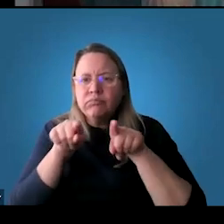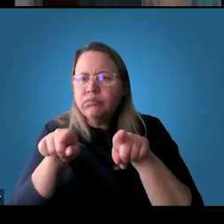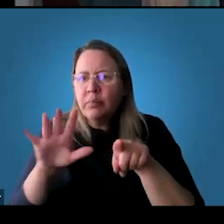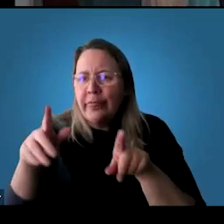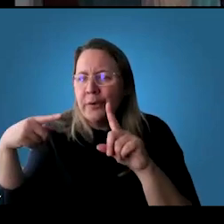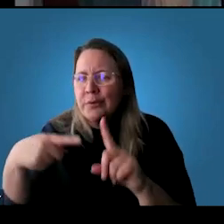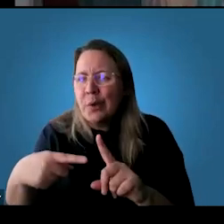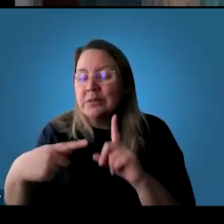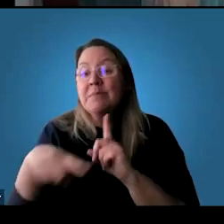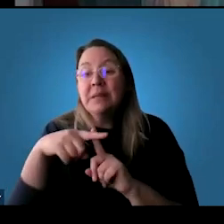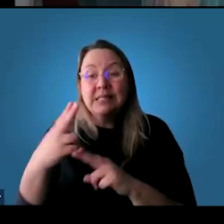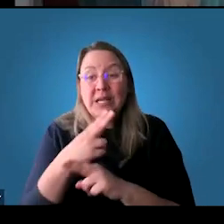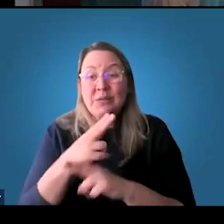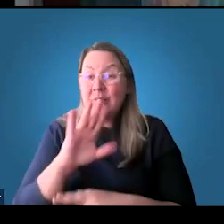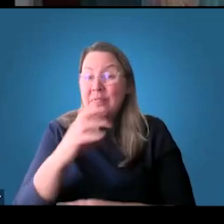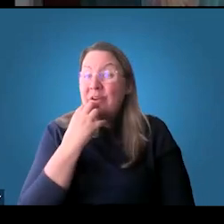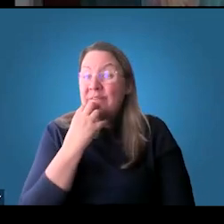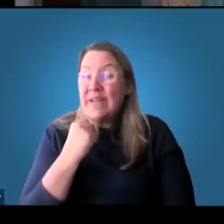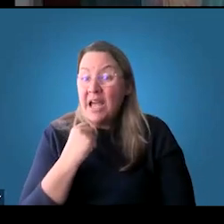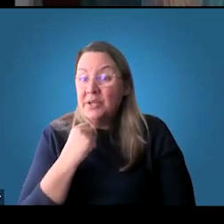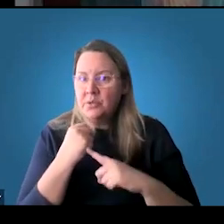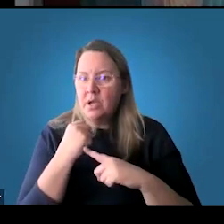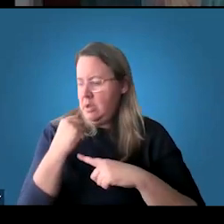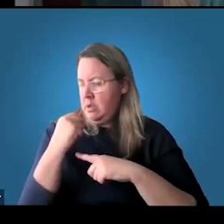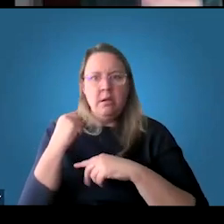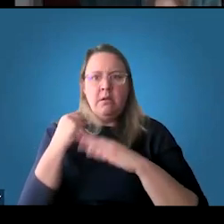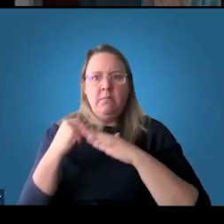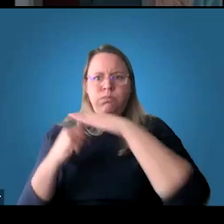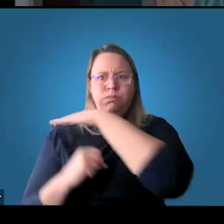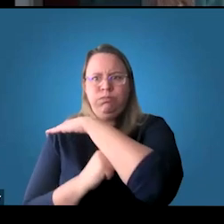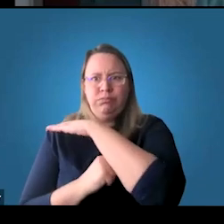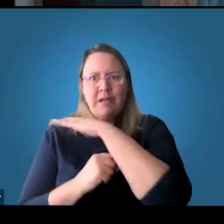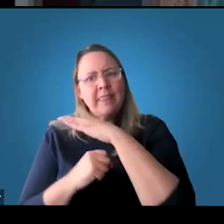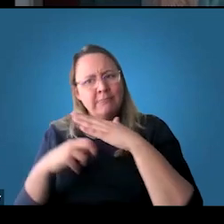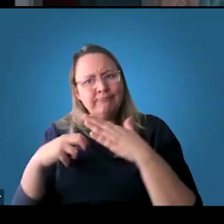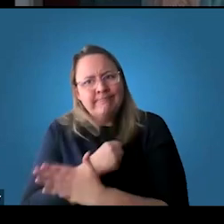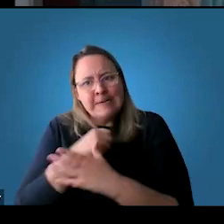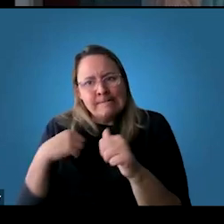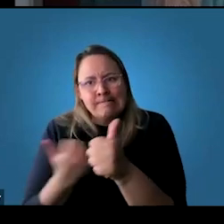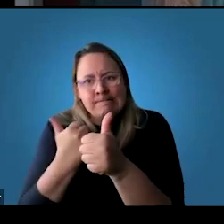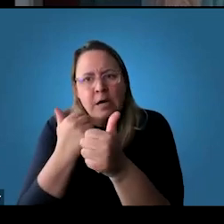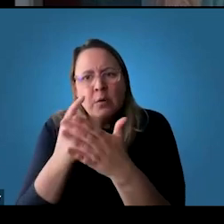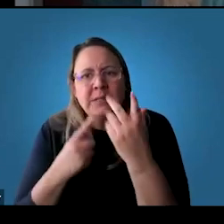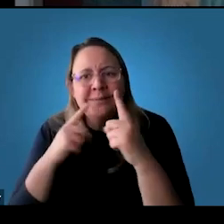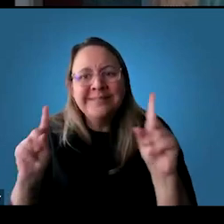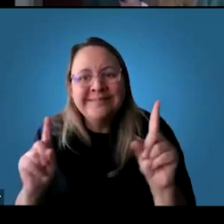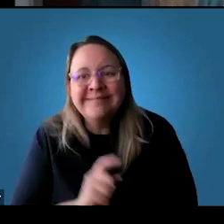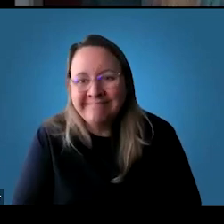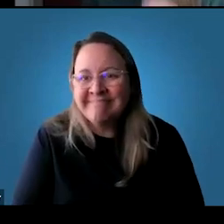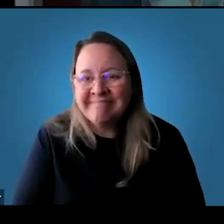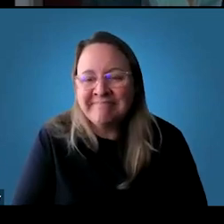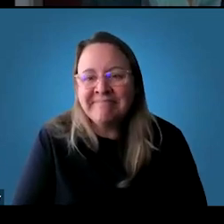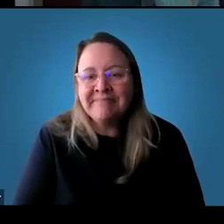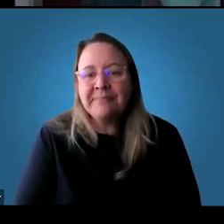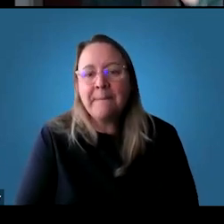goals, and they used their values as a compass for defining and then going after what success looks like. Now,